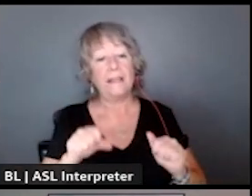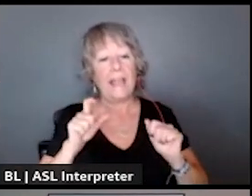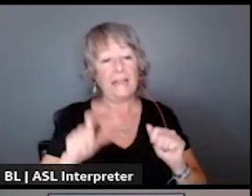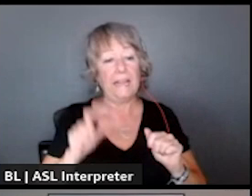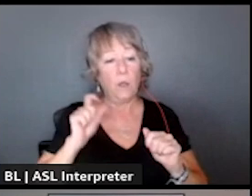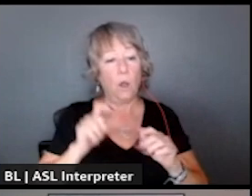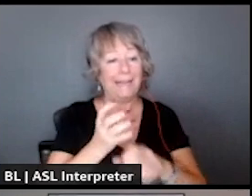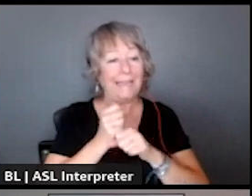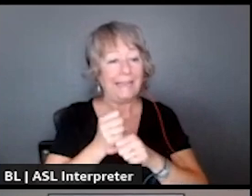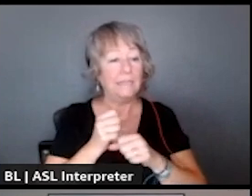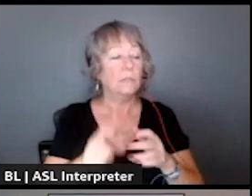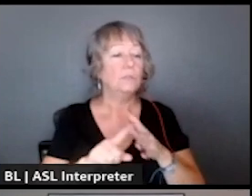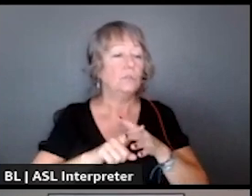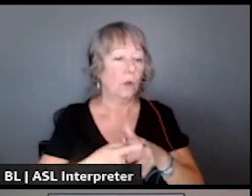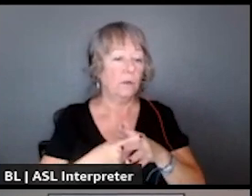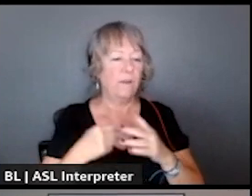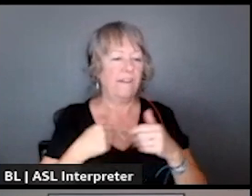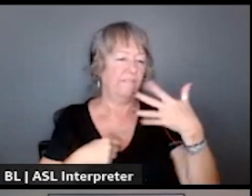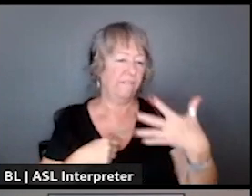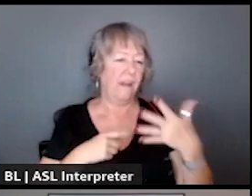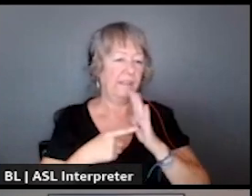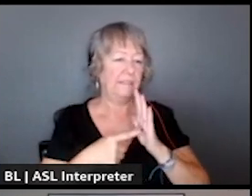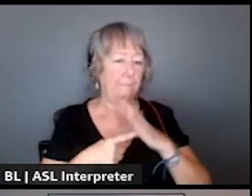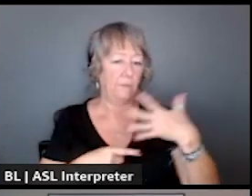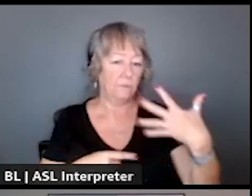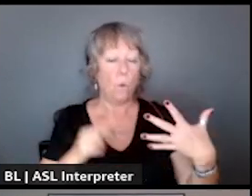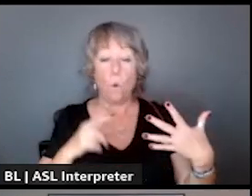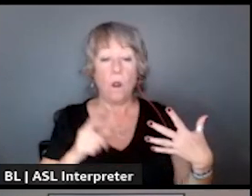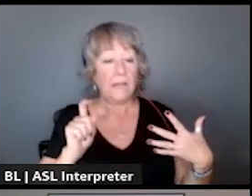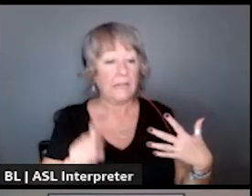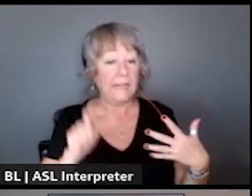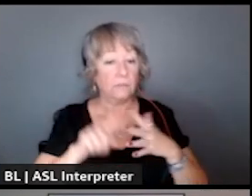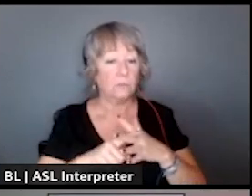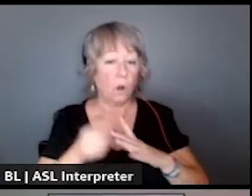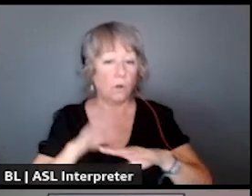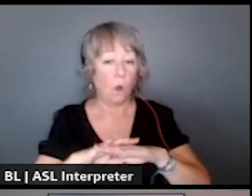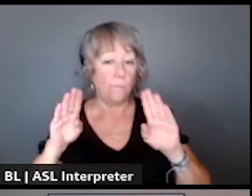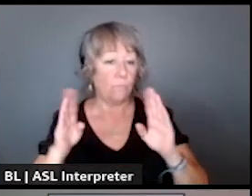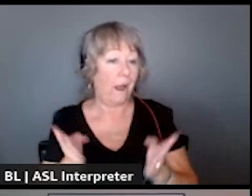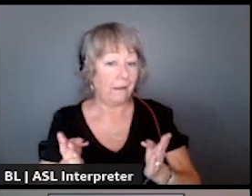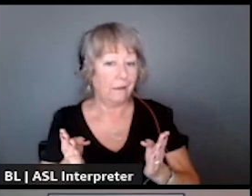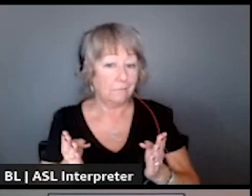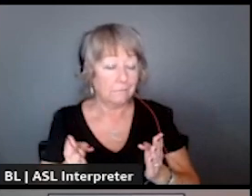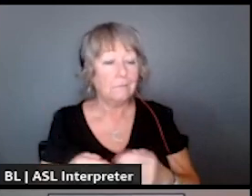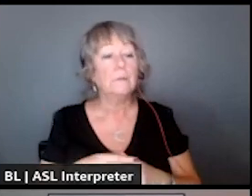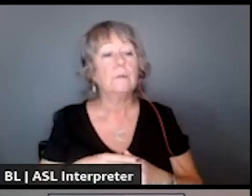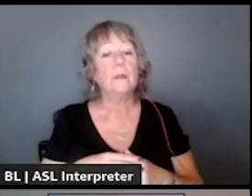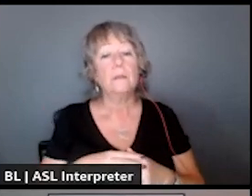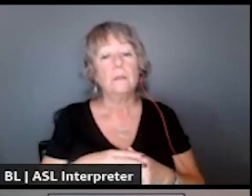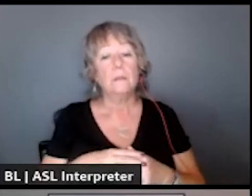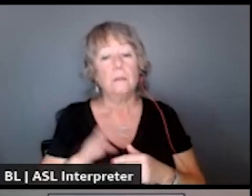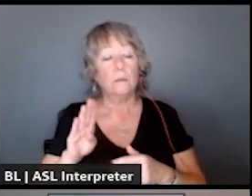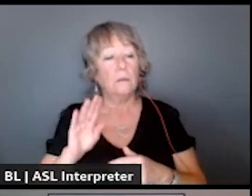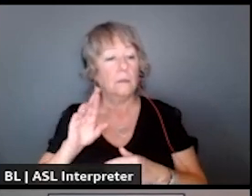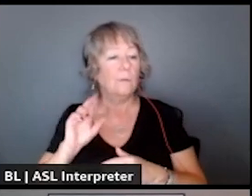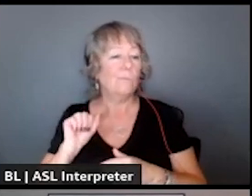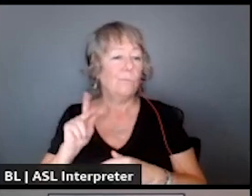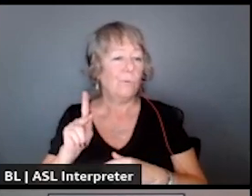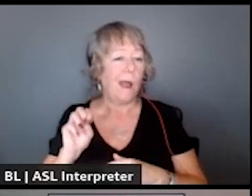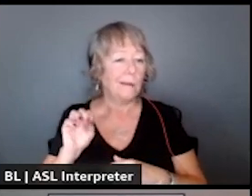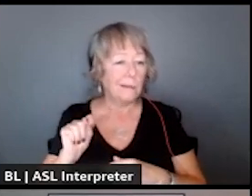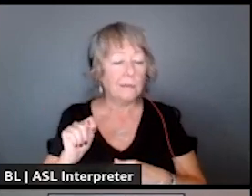to learn more about quantum computers and actually run programs on them. And I'll be showing that in a sec too in a getting started demo. Yeah,